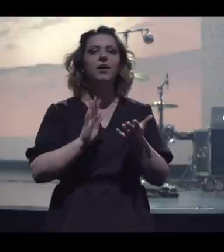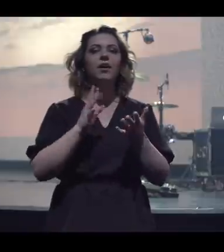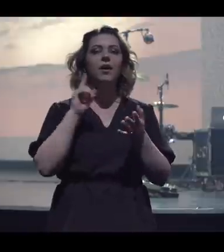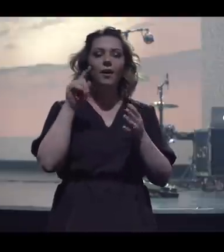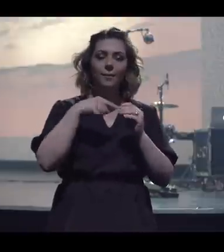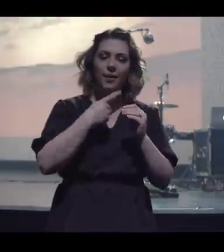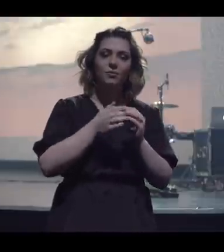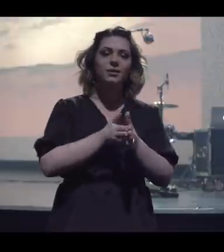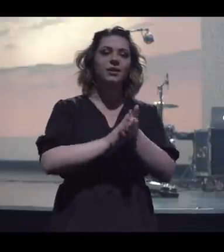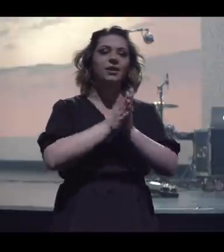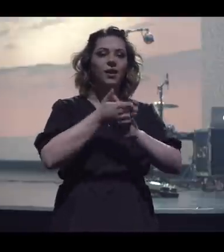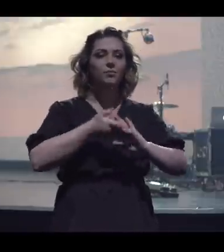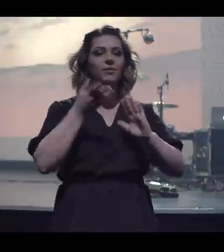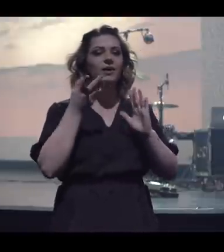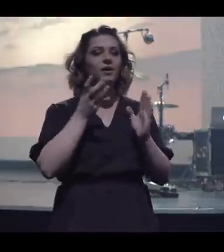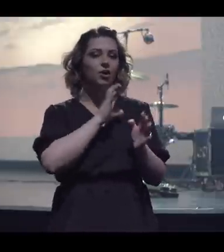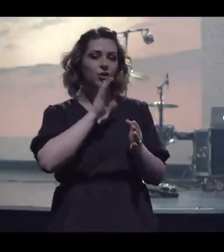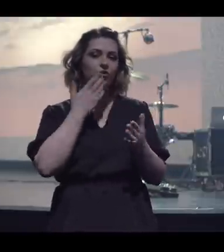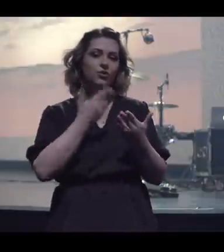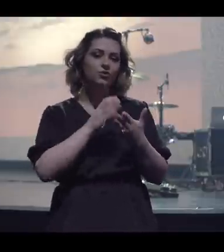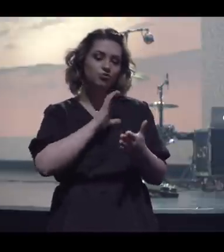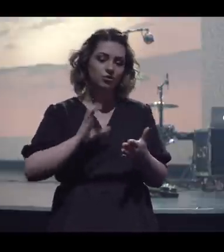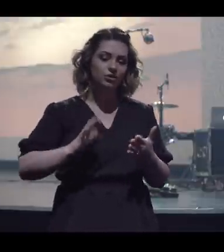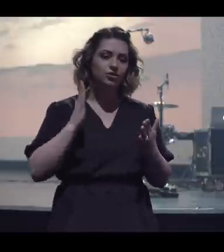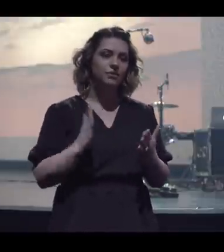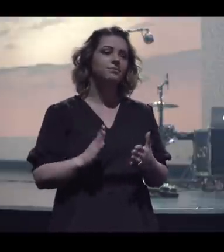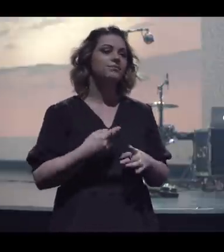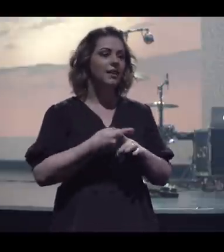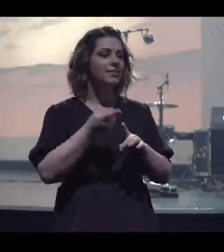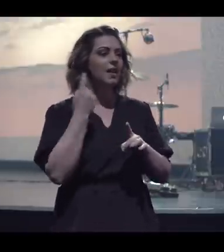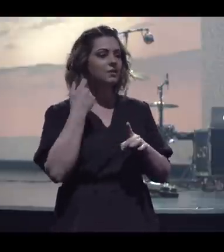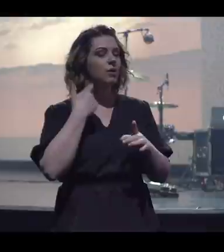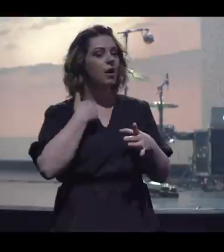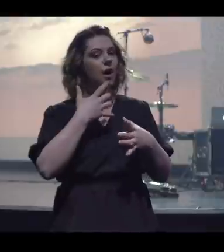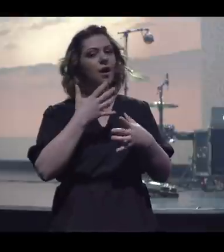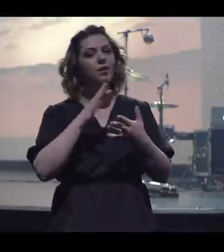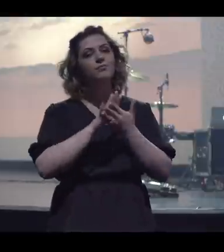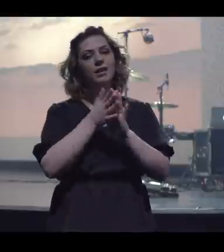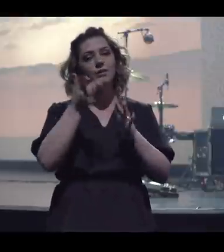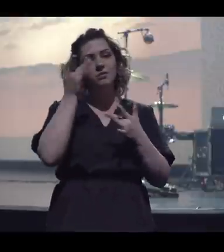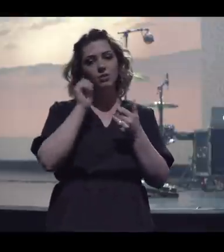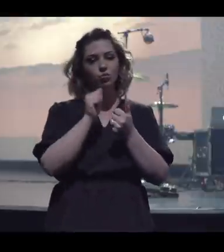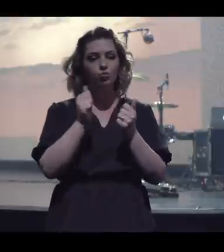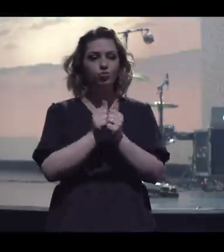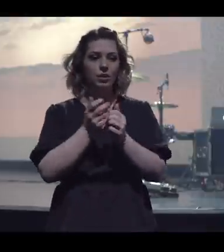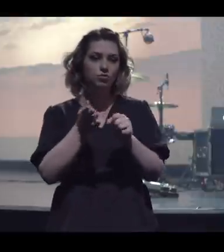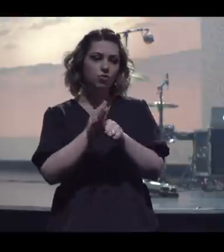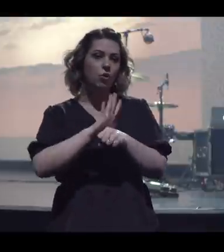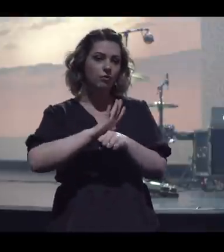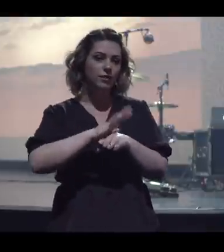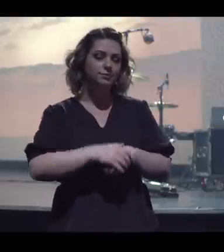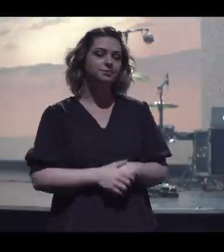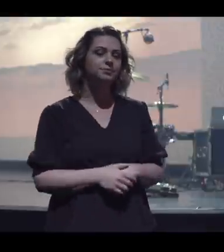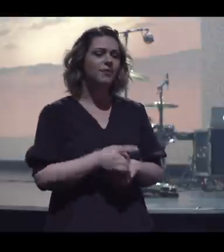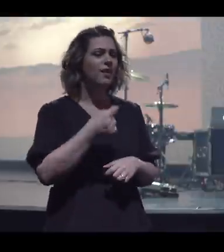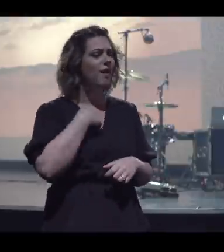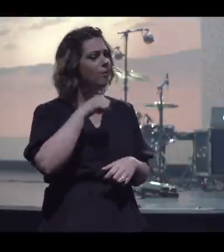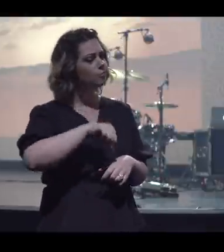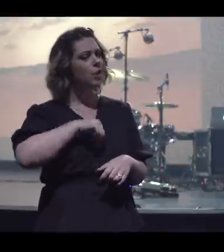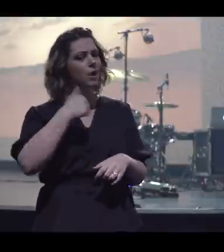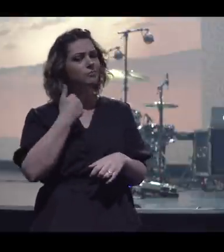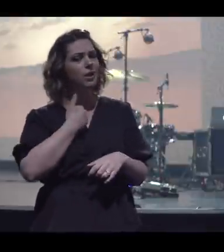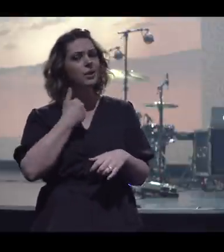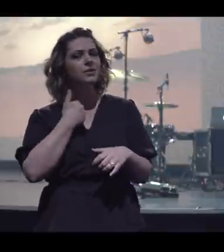me. This last month, I got COVID. And I kind of pride myself of being healthy and kind